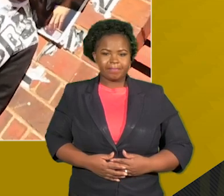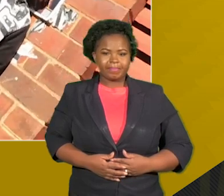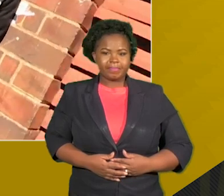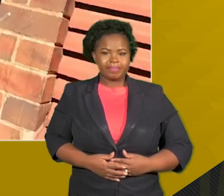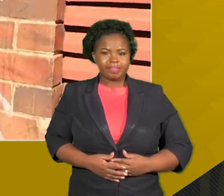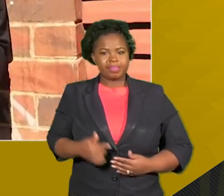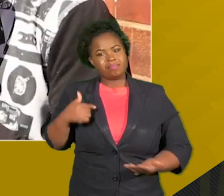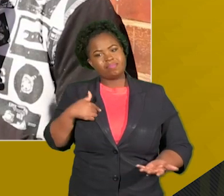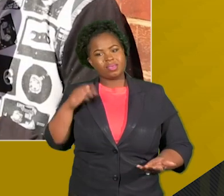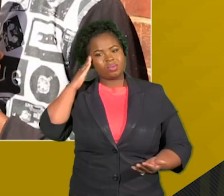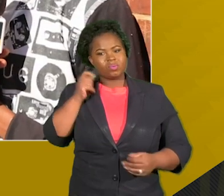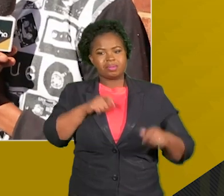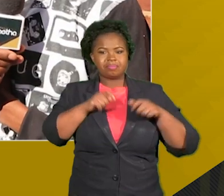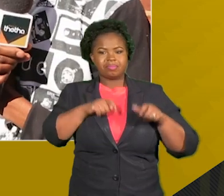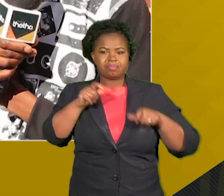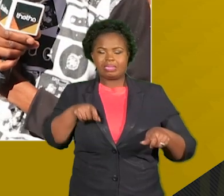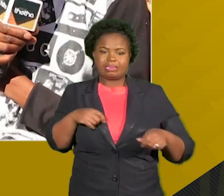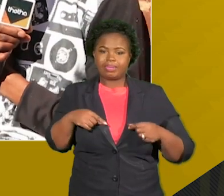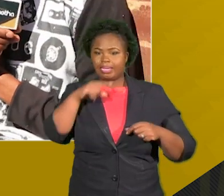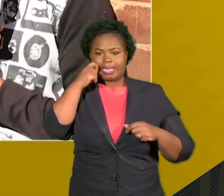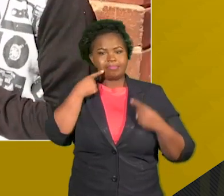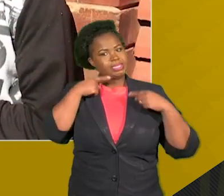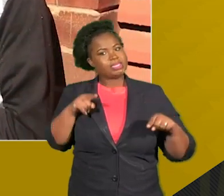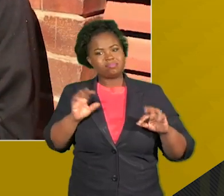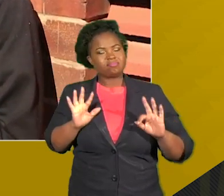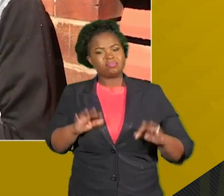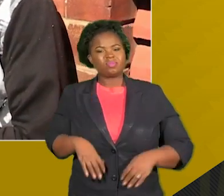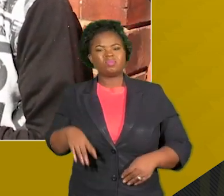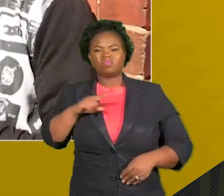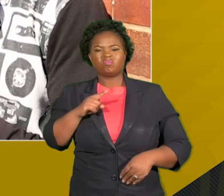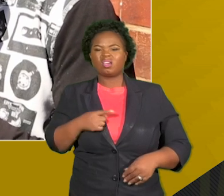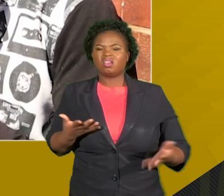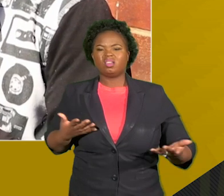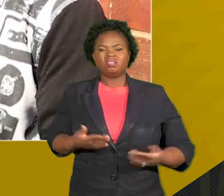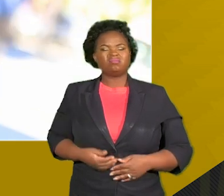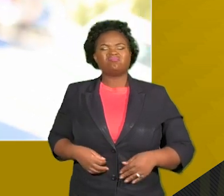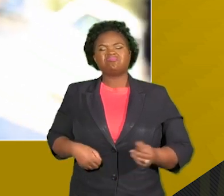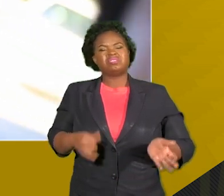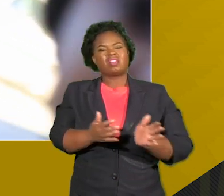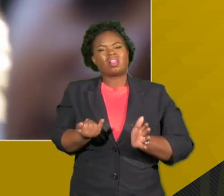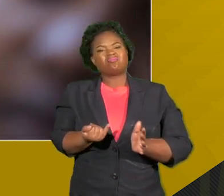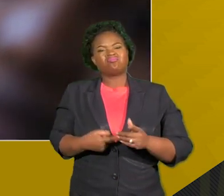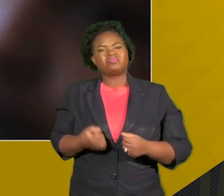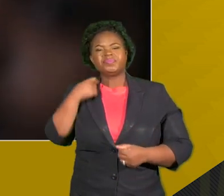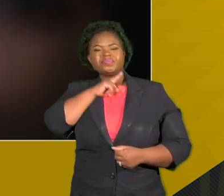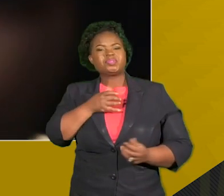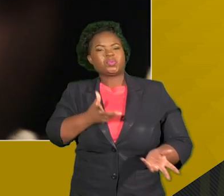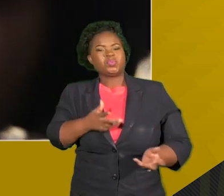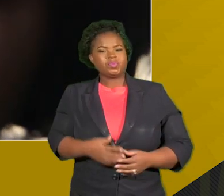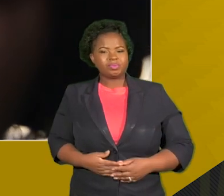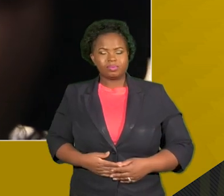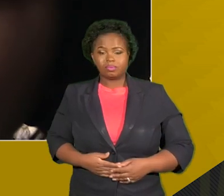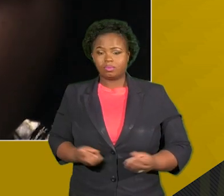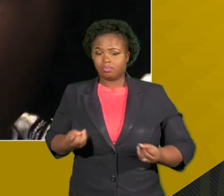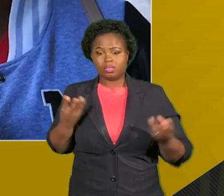I've known people personally, can't mention names, but it's a game, it's all a scam at the end of the day. Yeah, I've